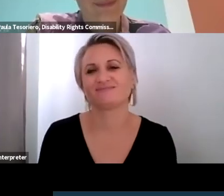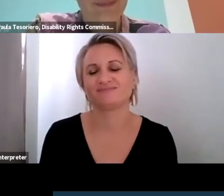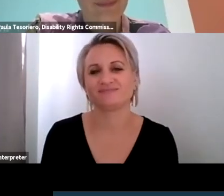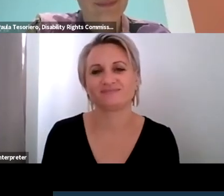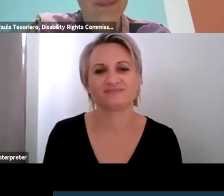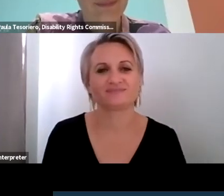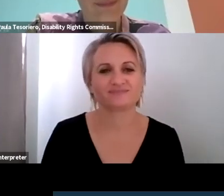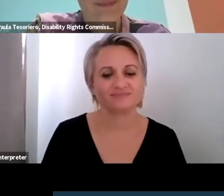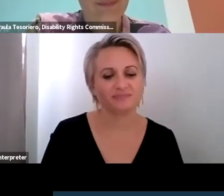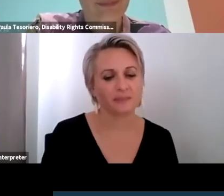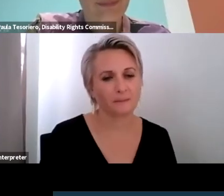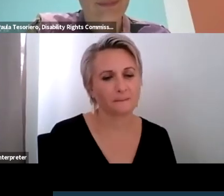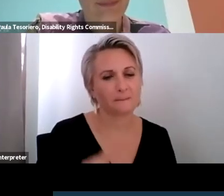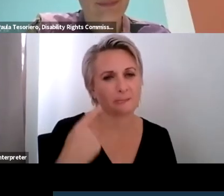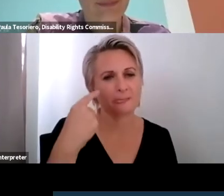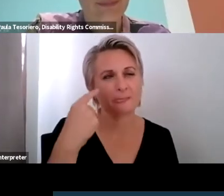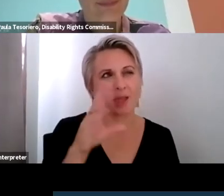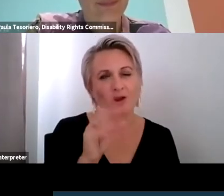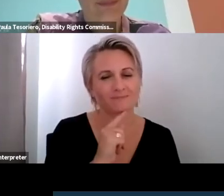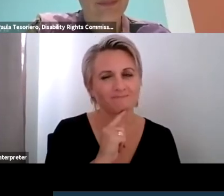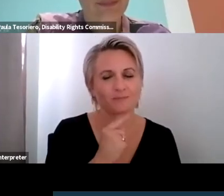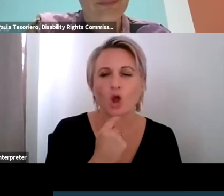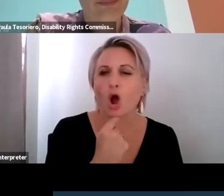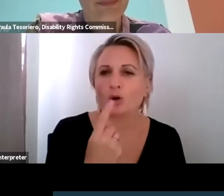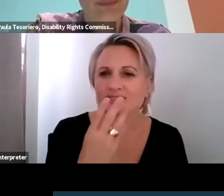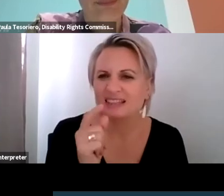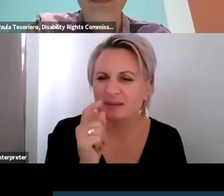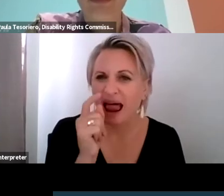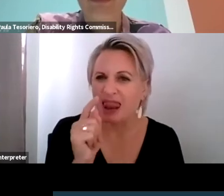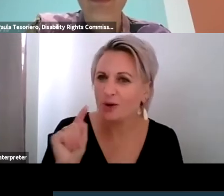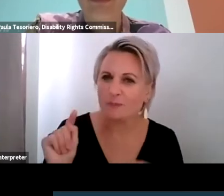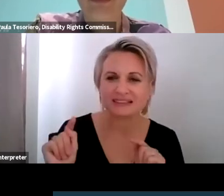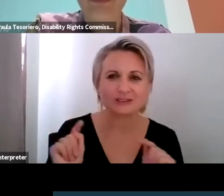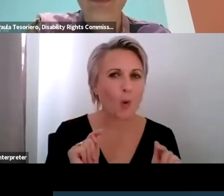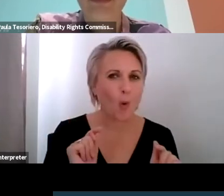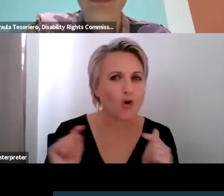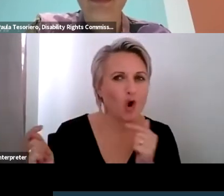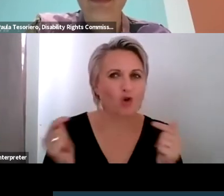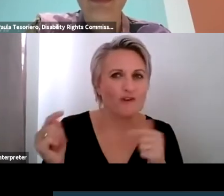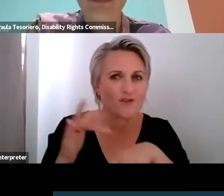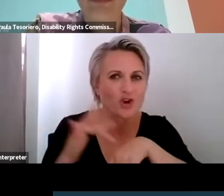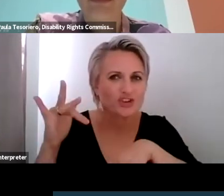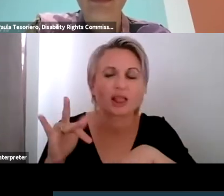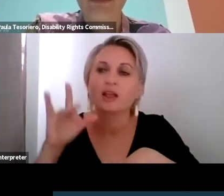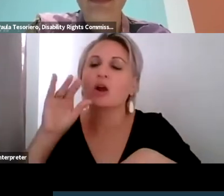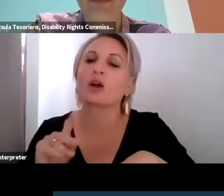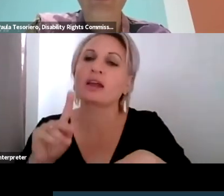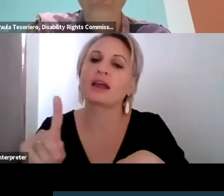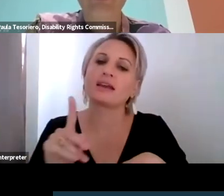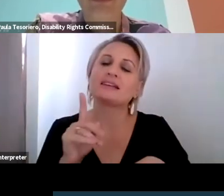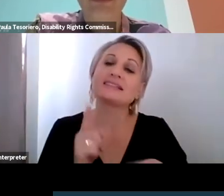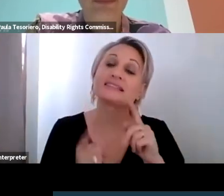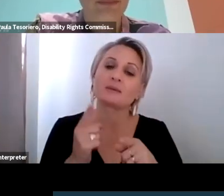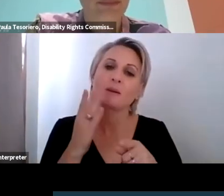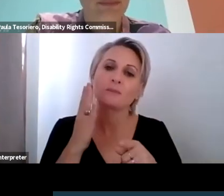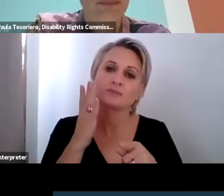I think one other thing, and I'll say something that's a little bit controversial here, is that I have found sometimes that when I've involved myself